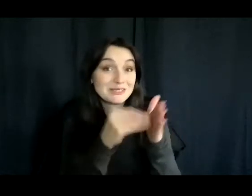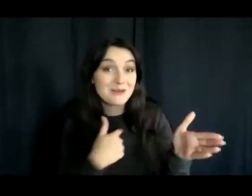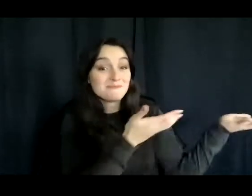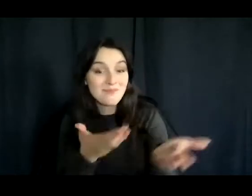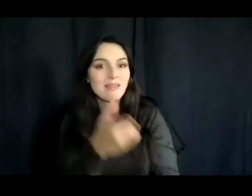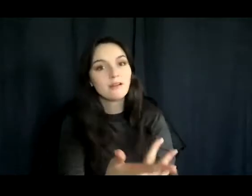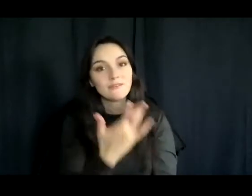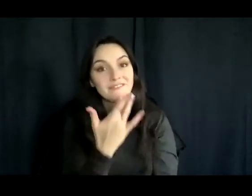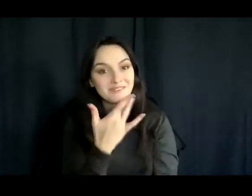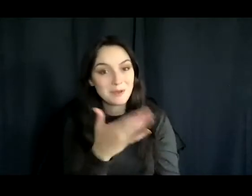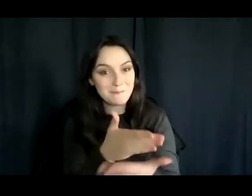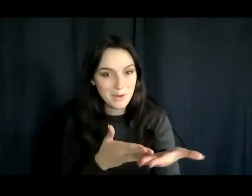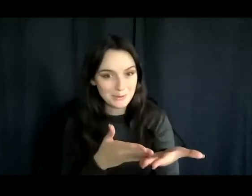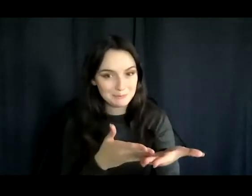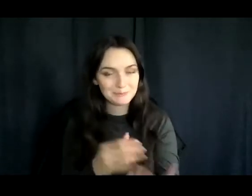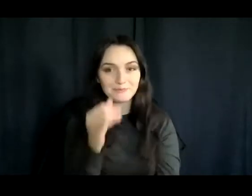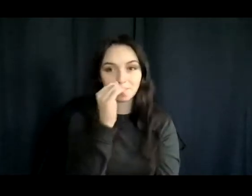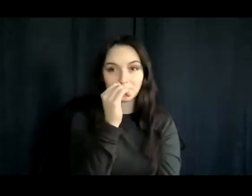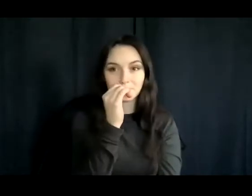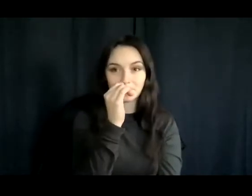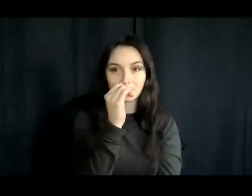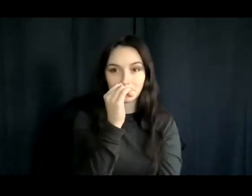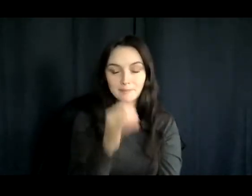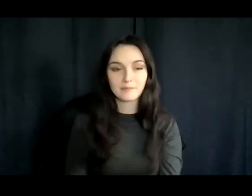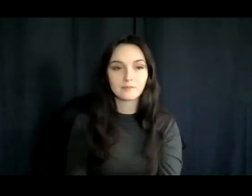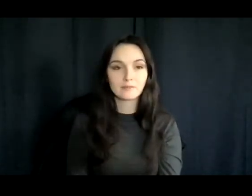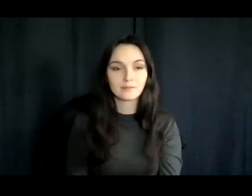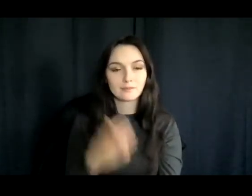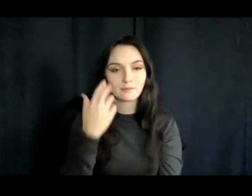to bring, this is their favorite part here.